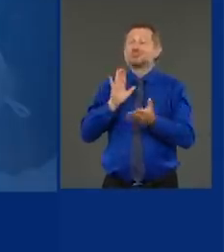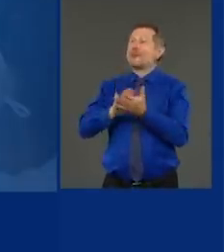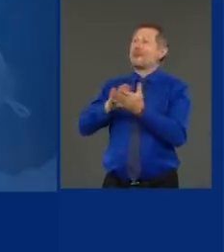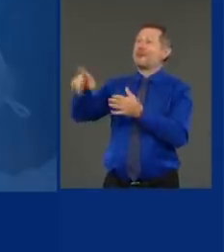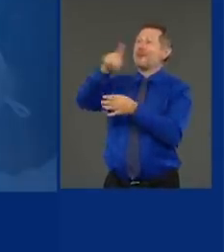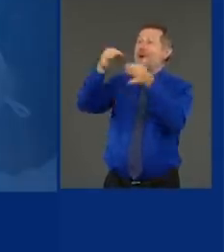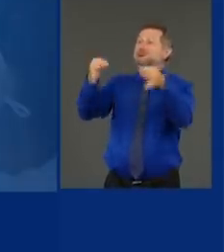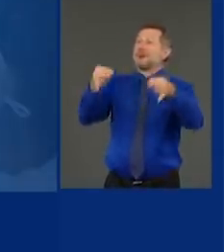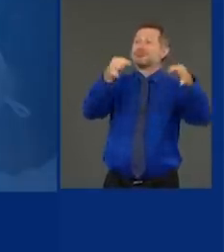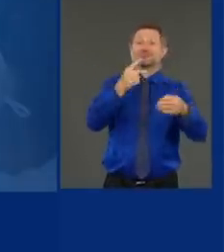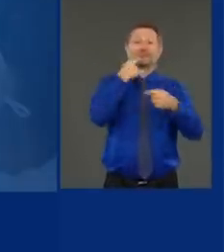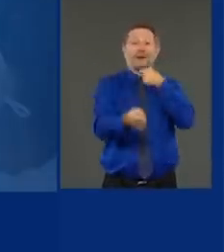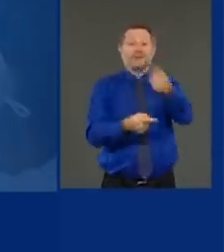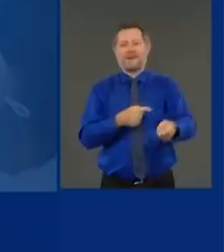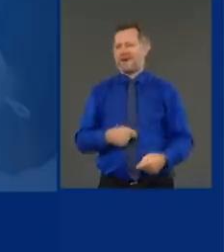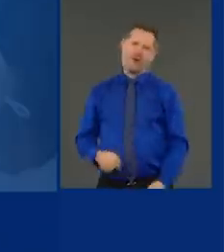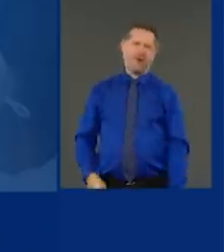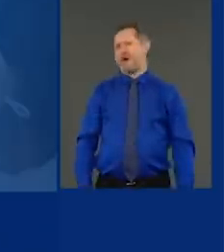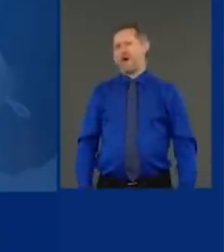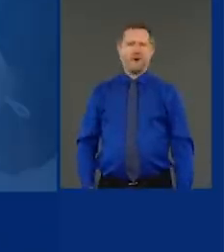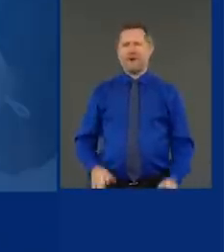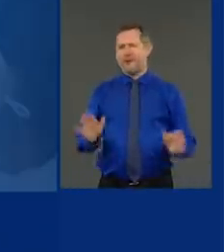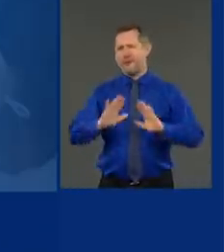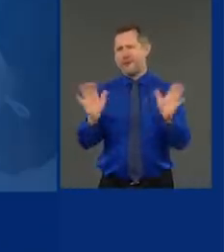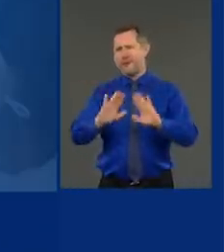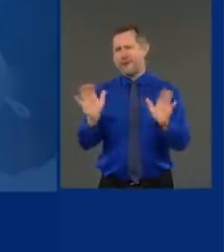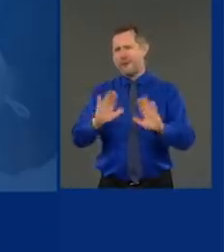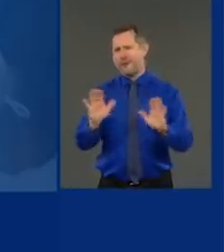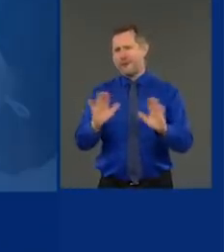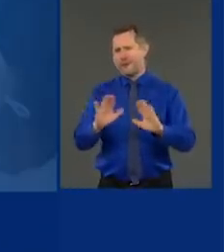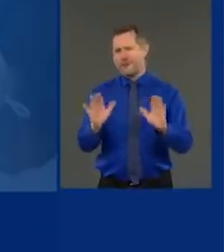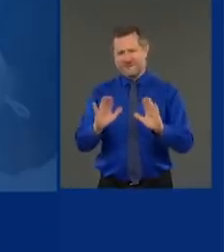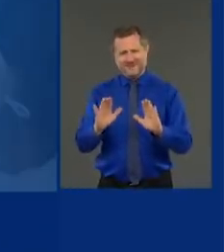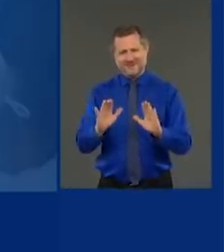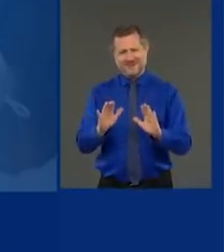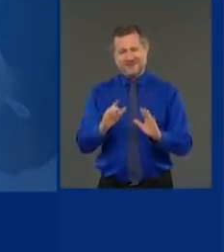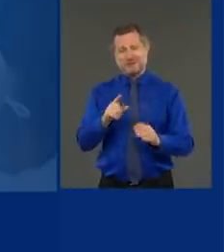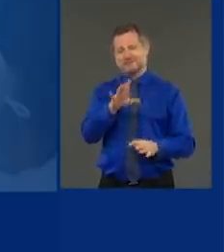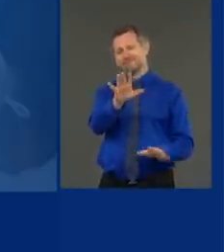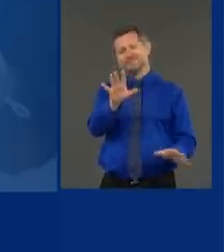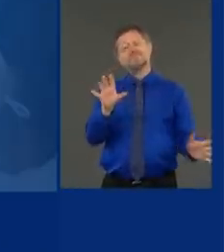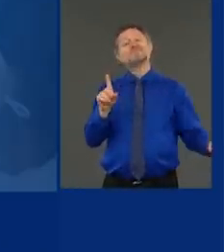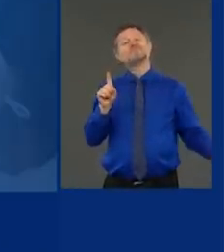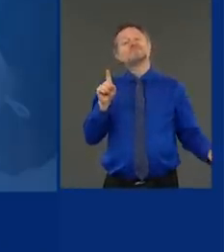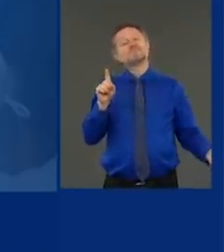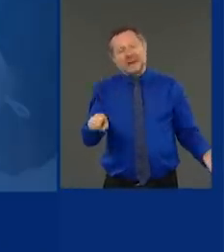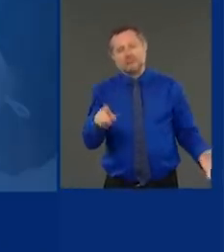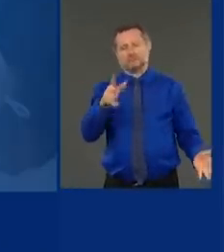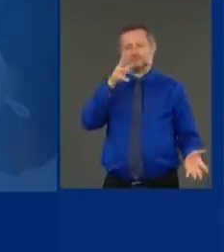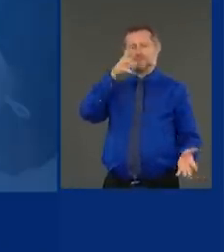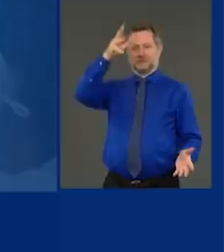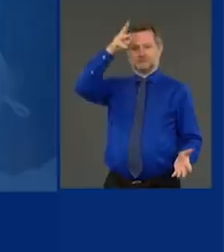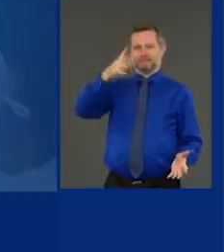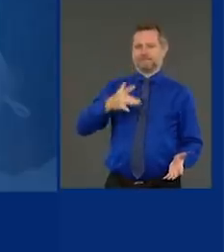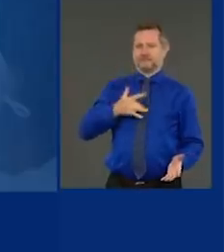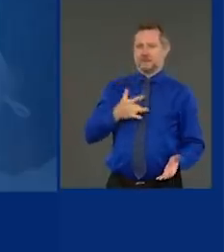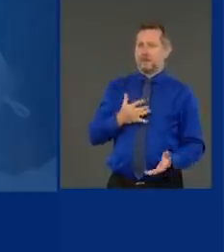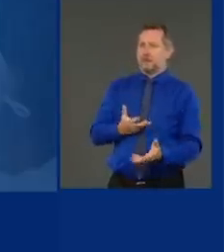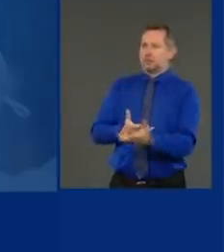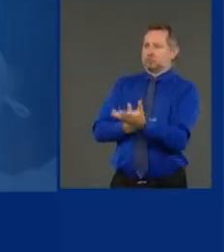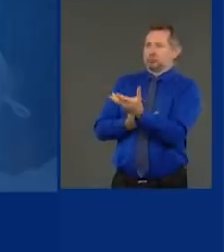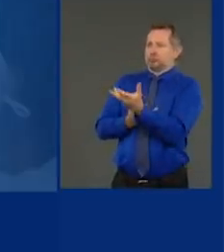fiat, by dictatorship, that is the plan. You need the parents to be comfortable. You need